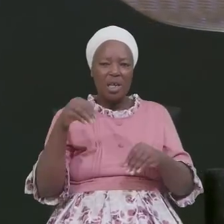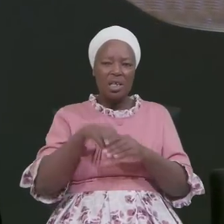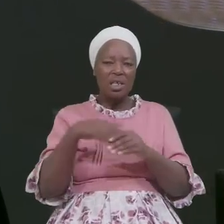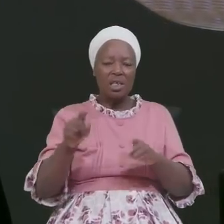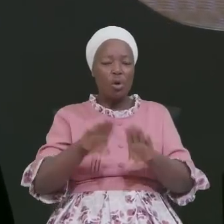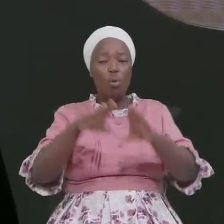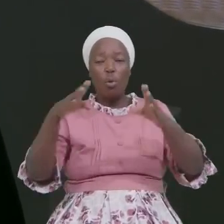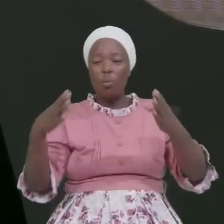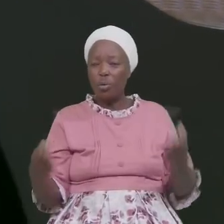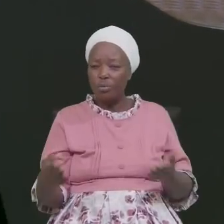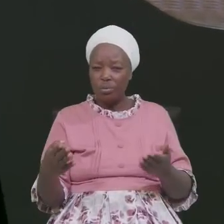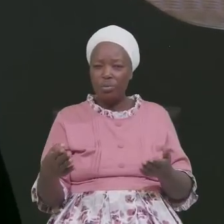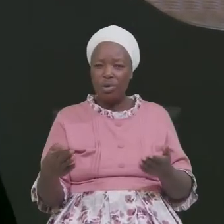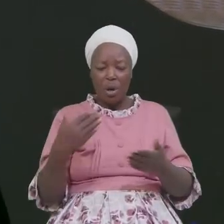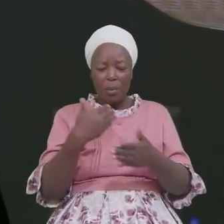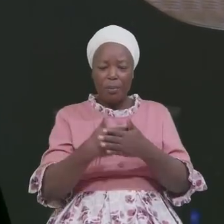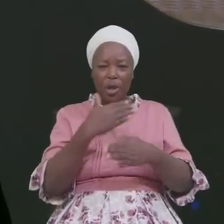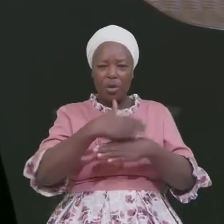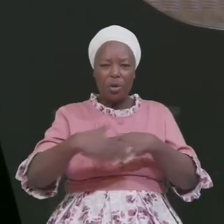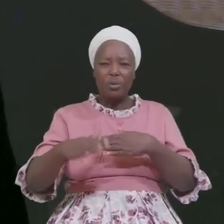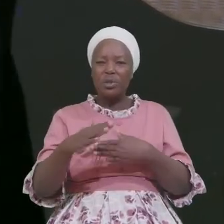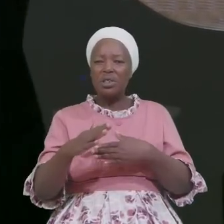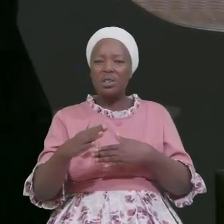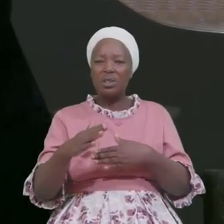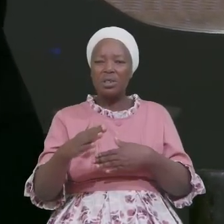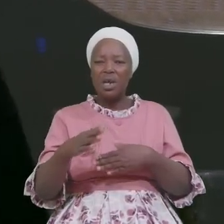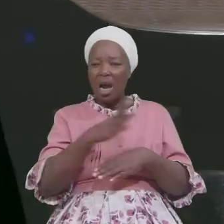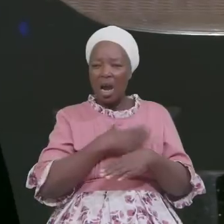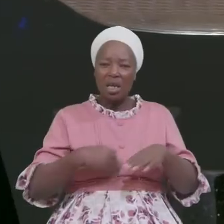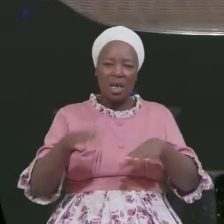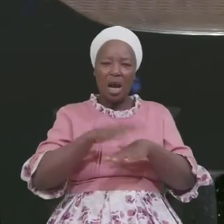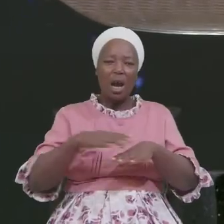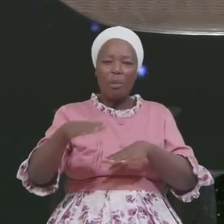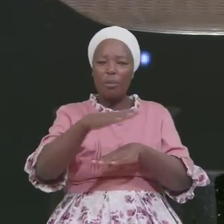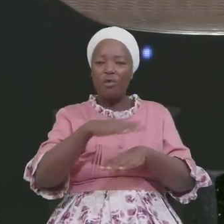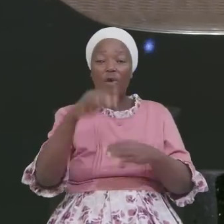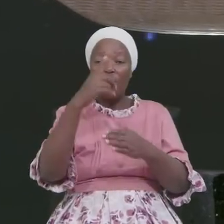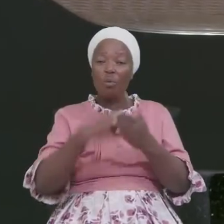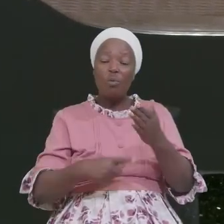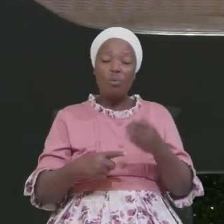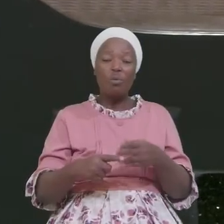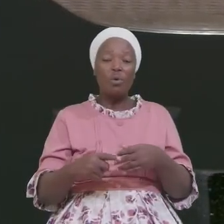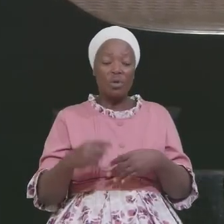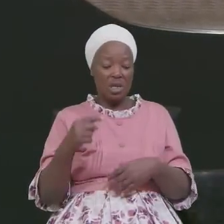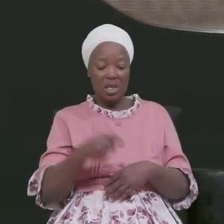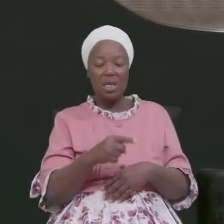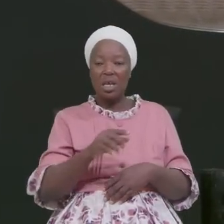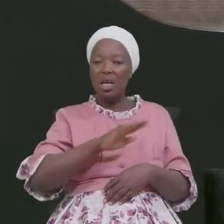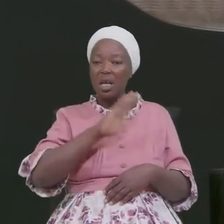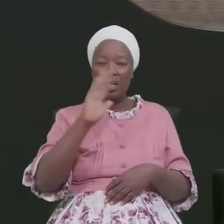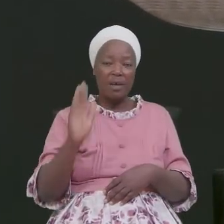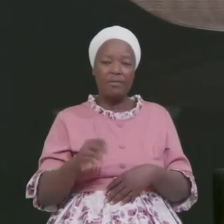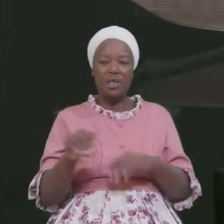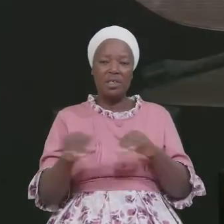open, beyond and above what he ever said before. But thank